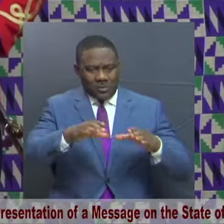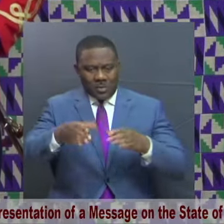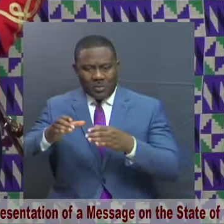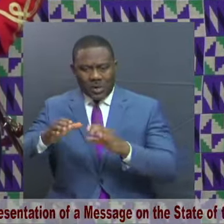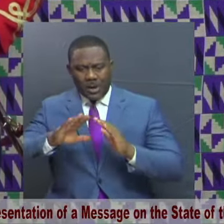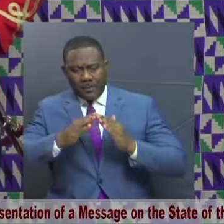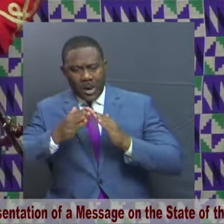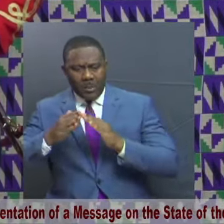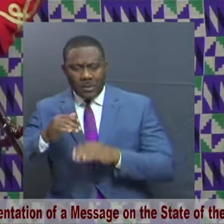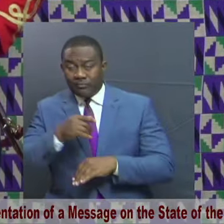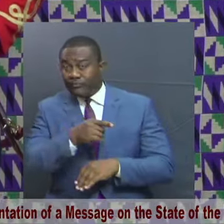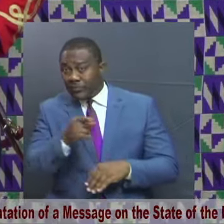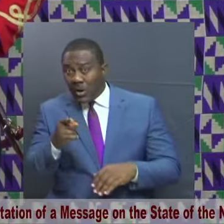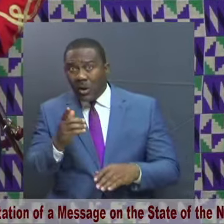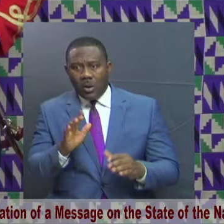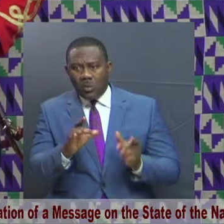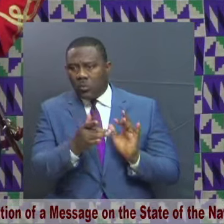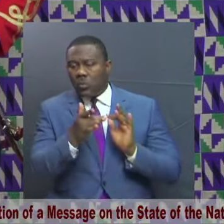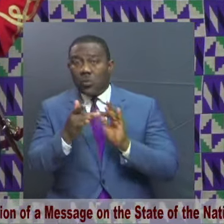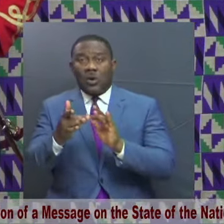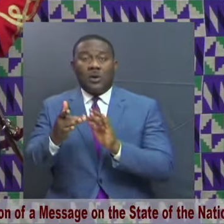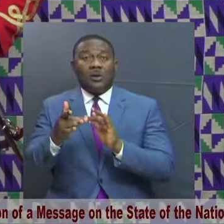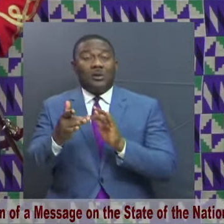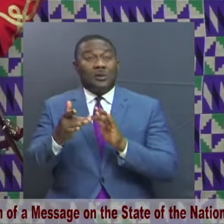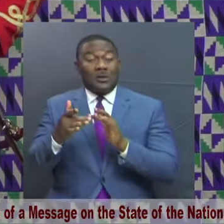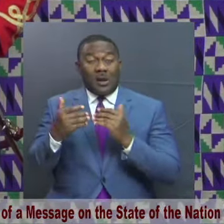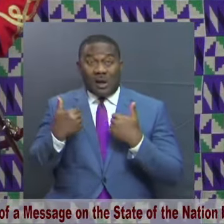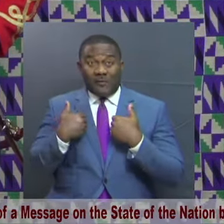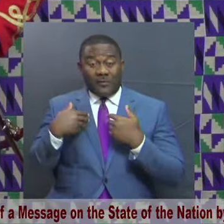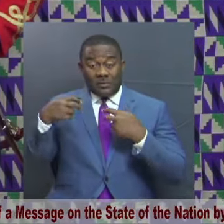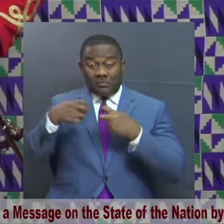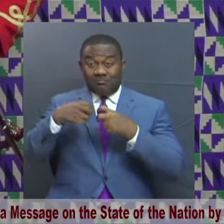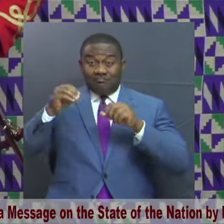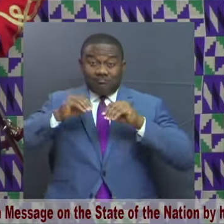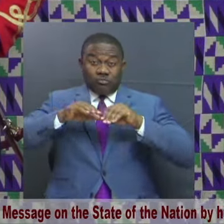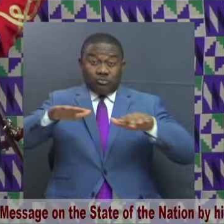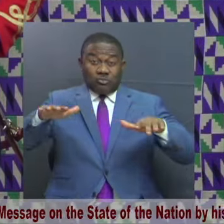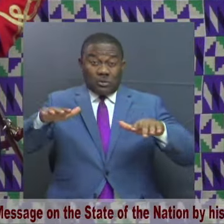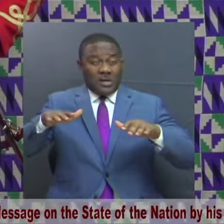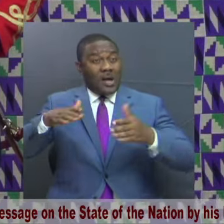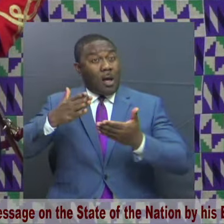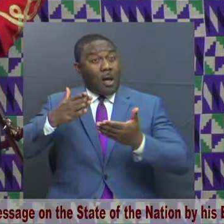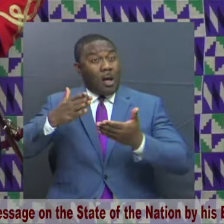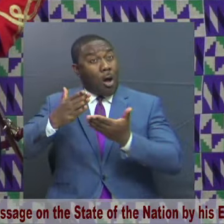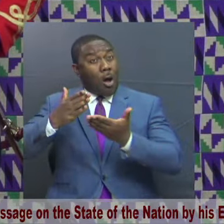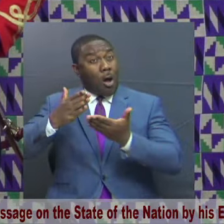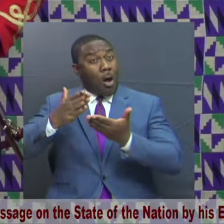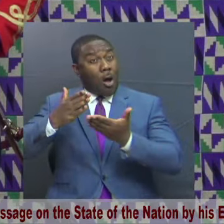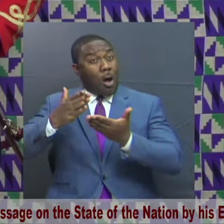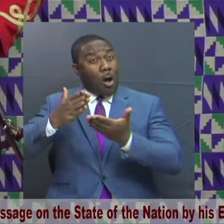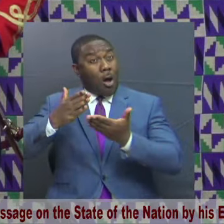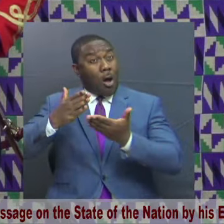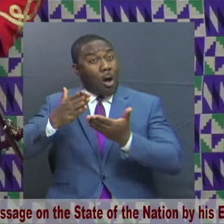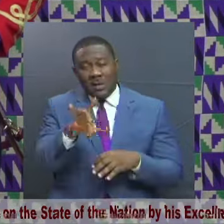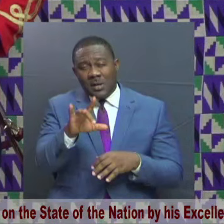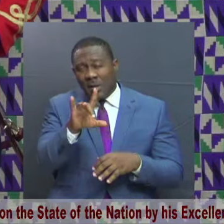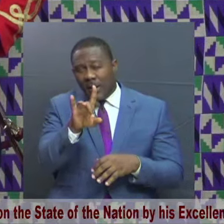grid taking the current national access rate electricity access rate to